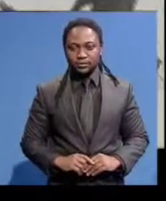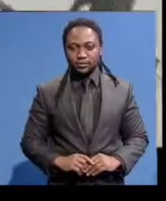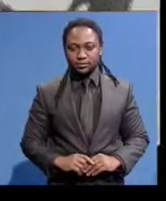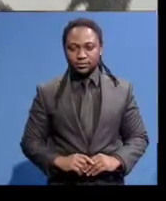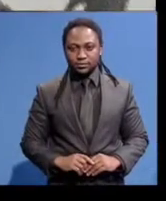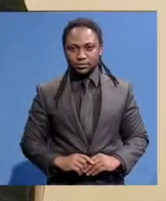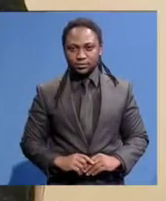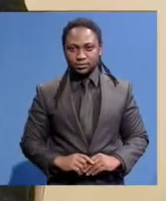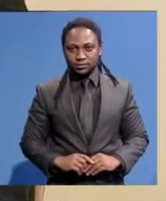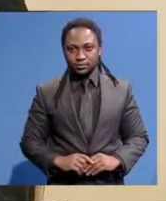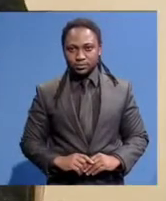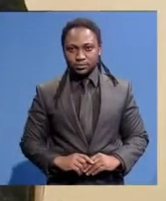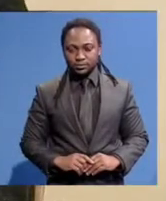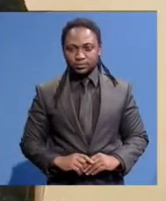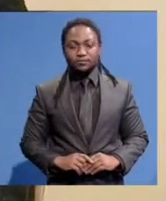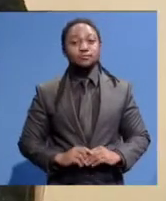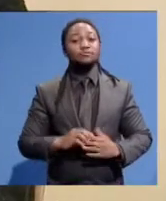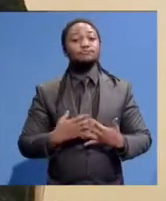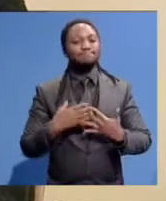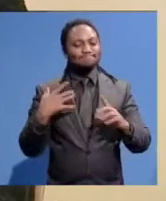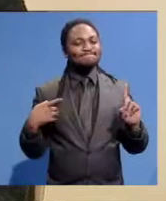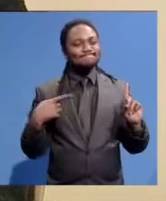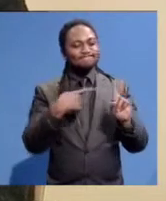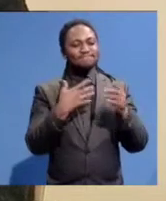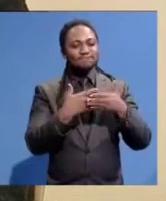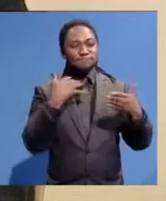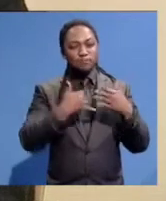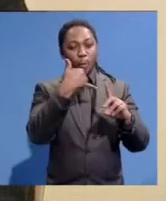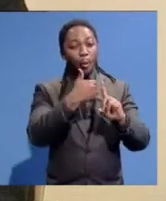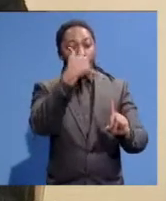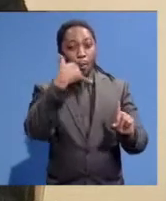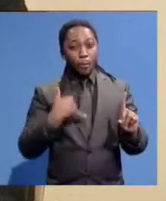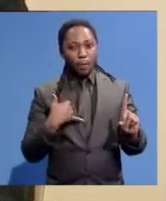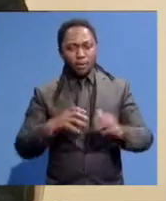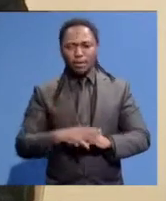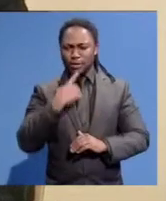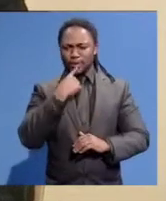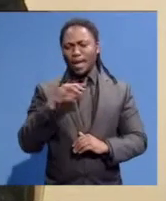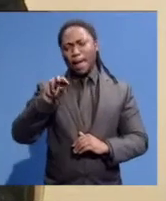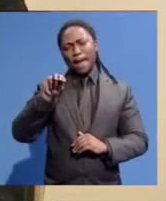paar dae later het hy my opgebel en sê, Madiba,